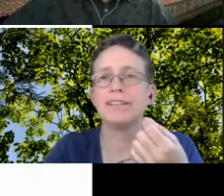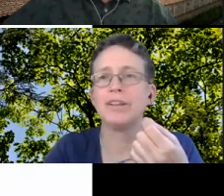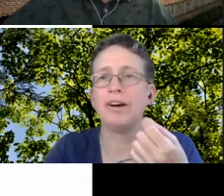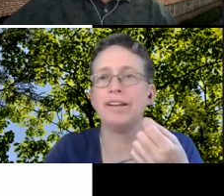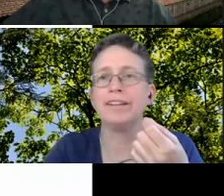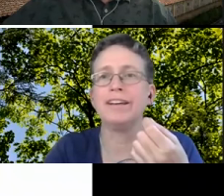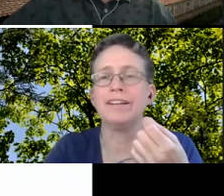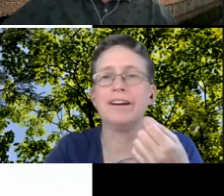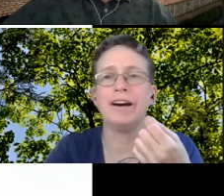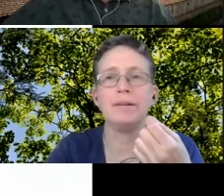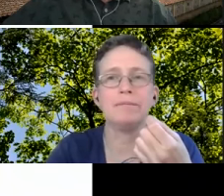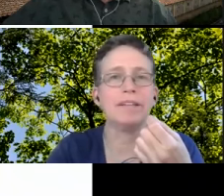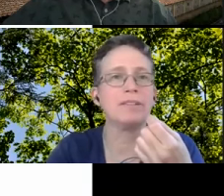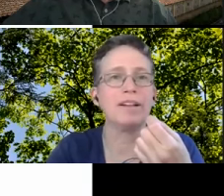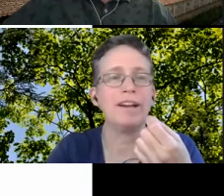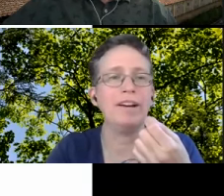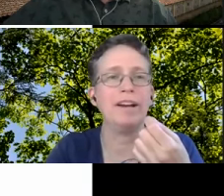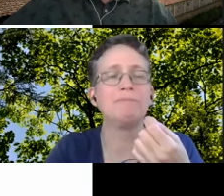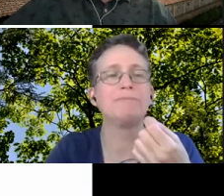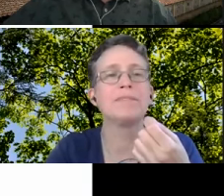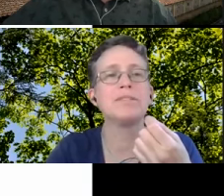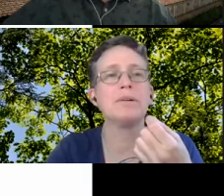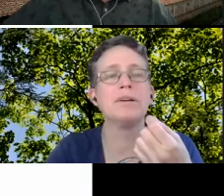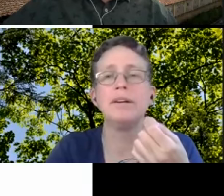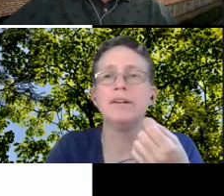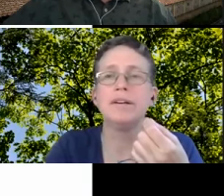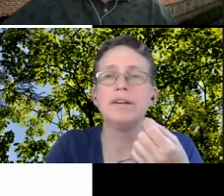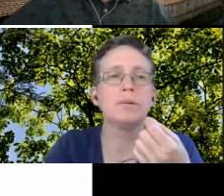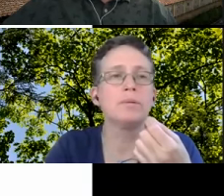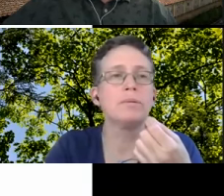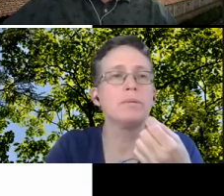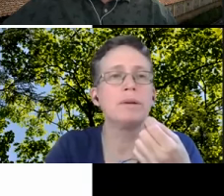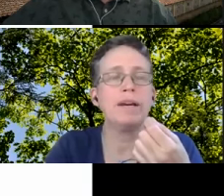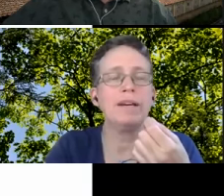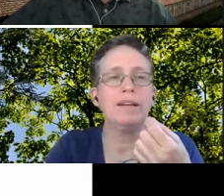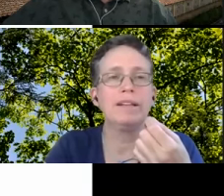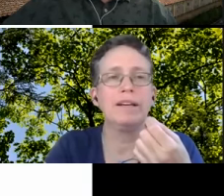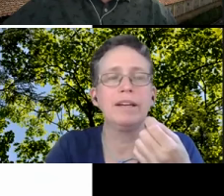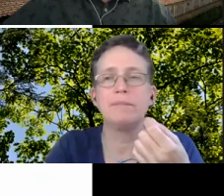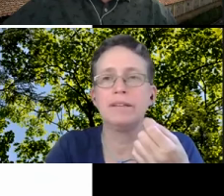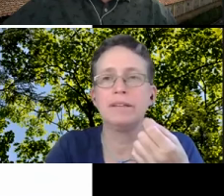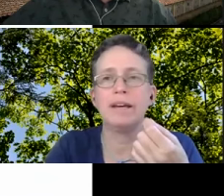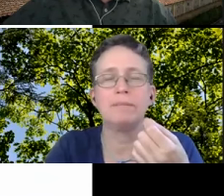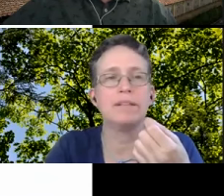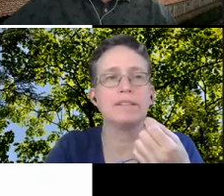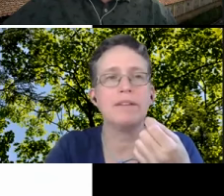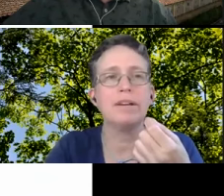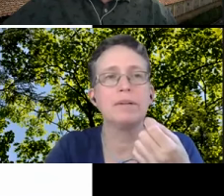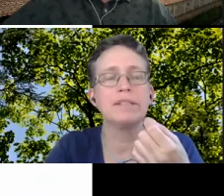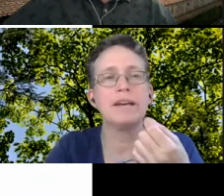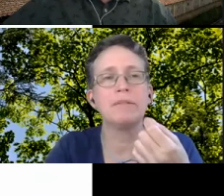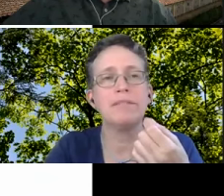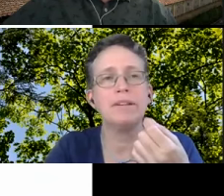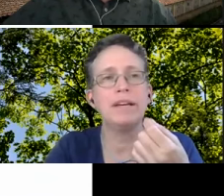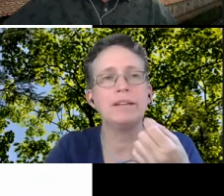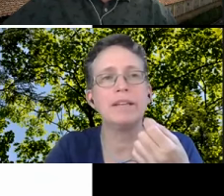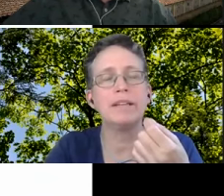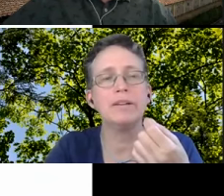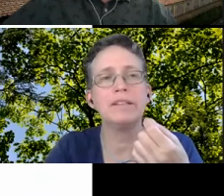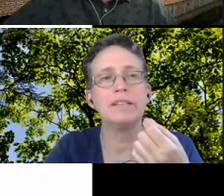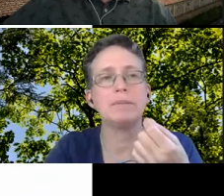McMansion lawn in the Raleigh area. So what Becky and Lynn had been discovering was that whenever